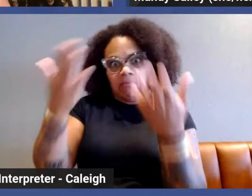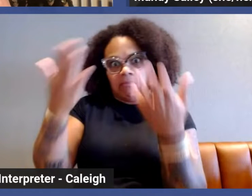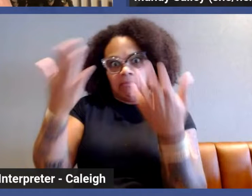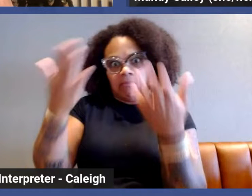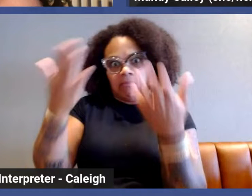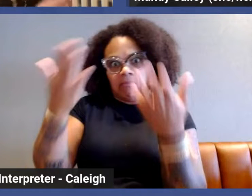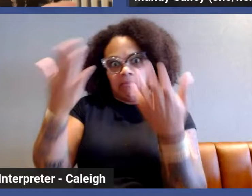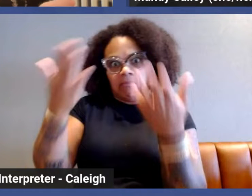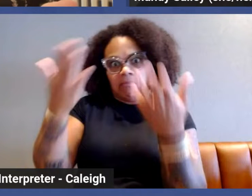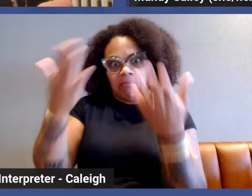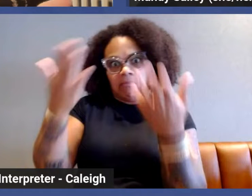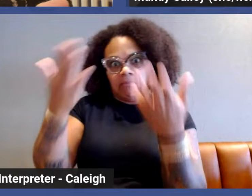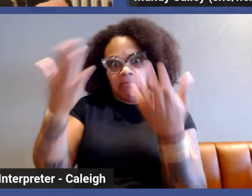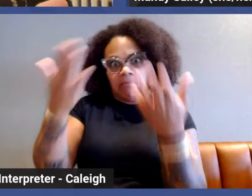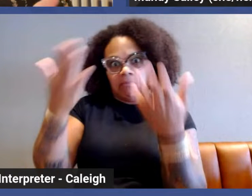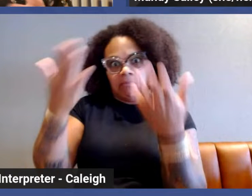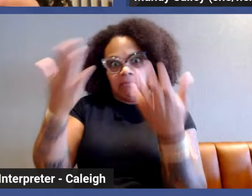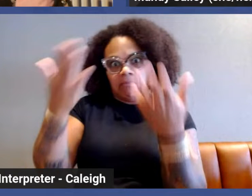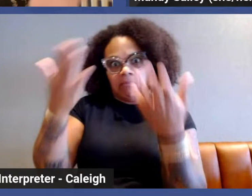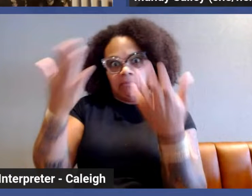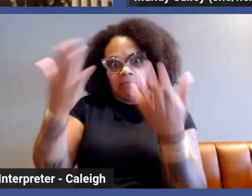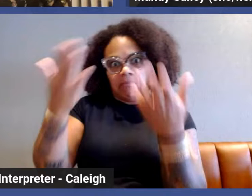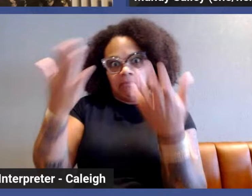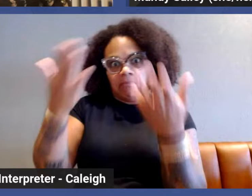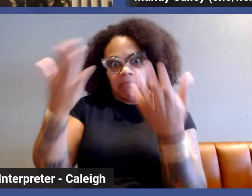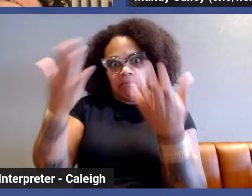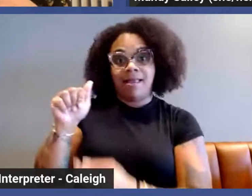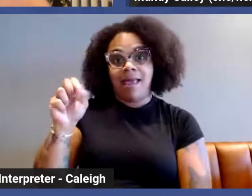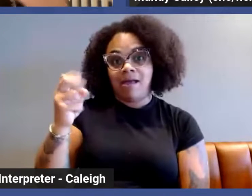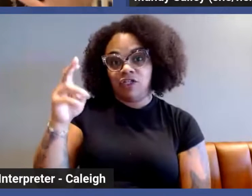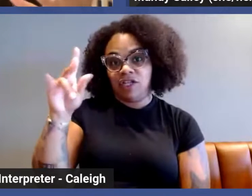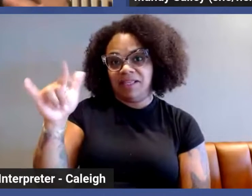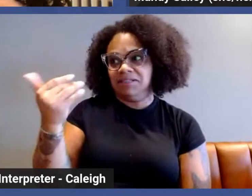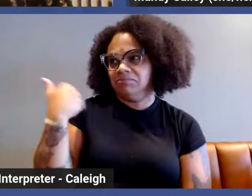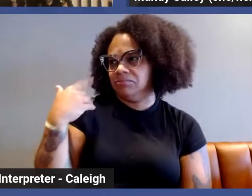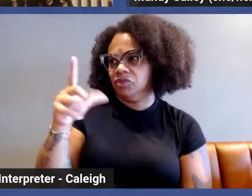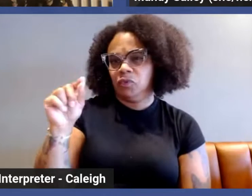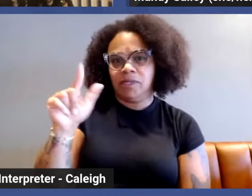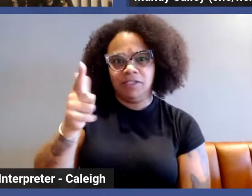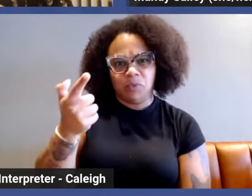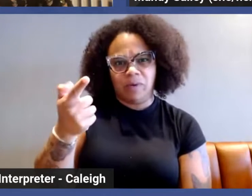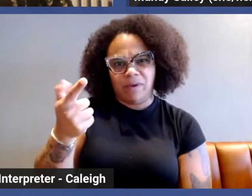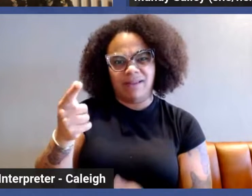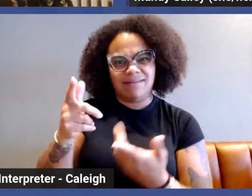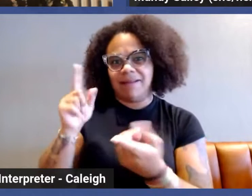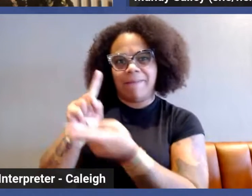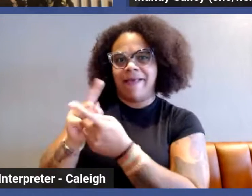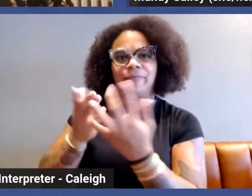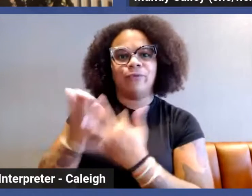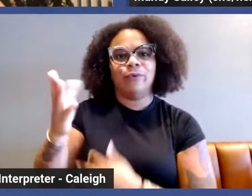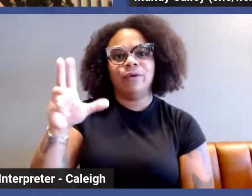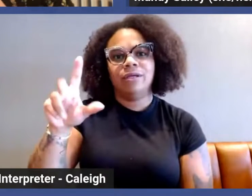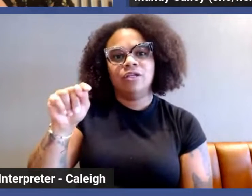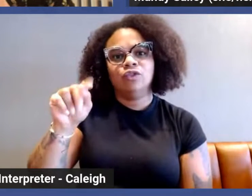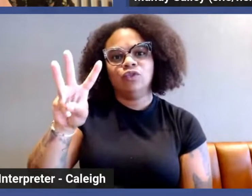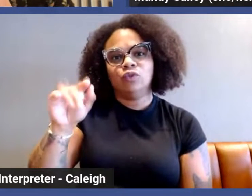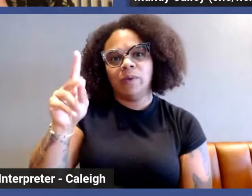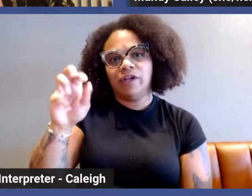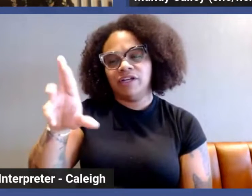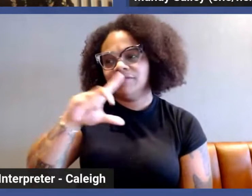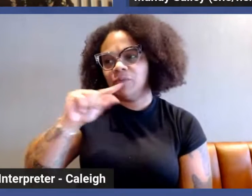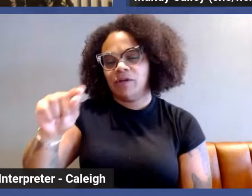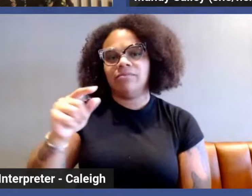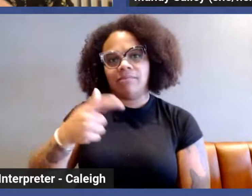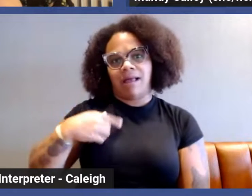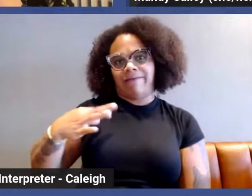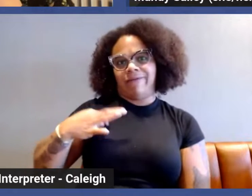So Ashley is someone that I met back in 2021 through Twitter. I volunteered when she was organizing